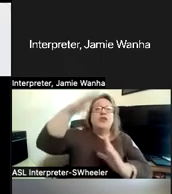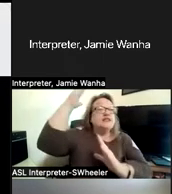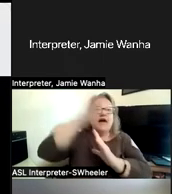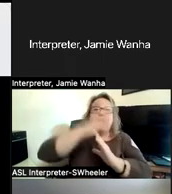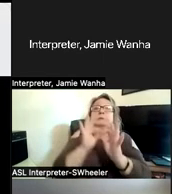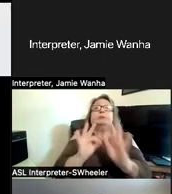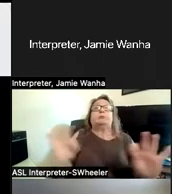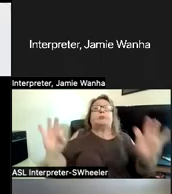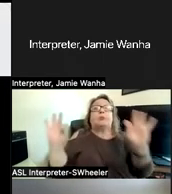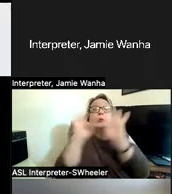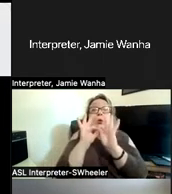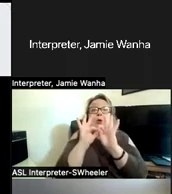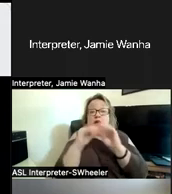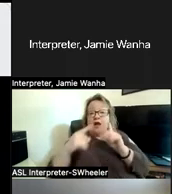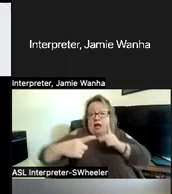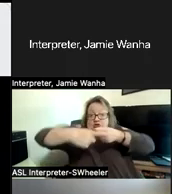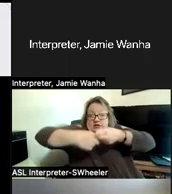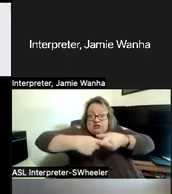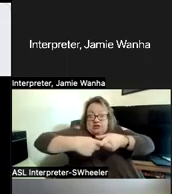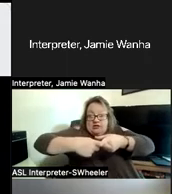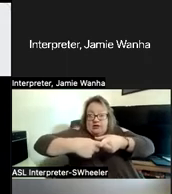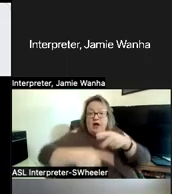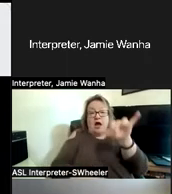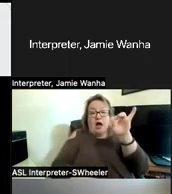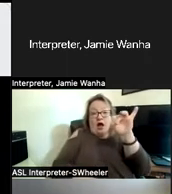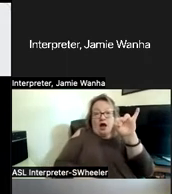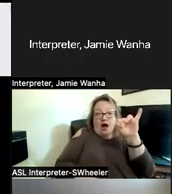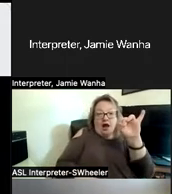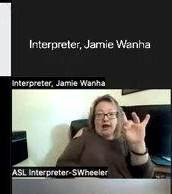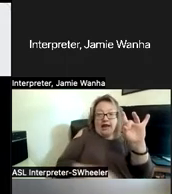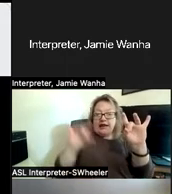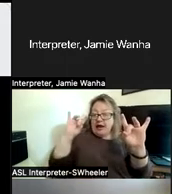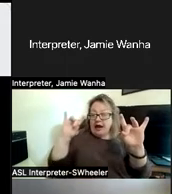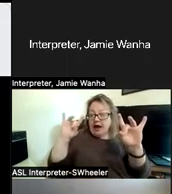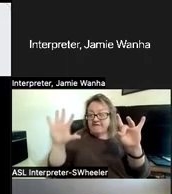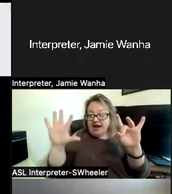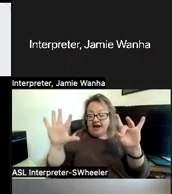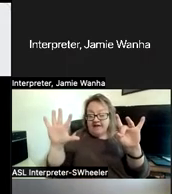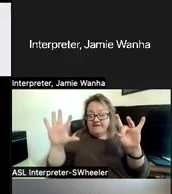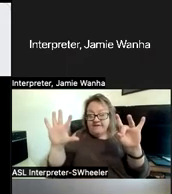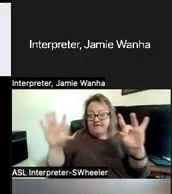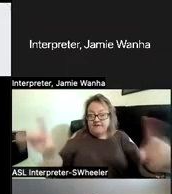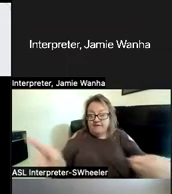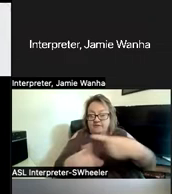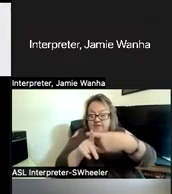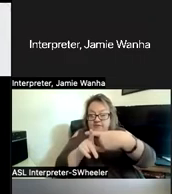the I-8 and I-5, in which we are going to have the three,